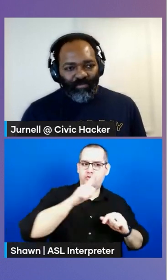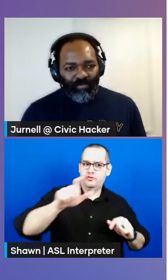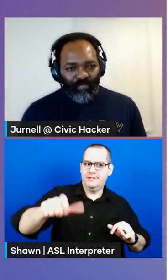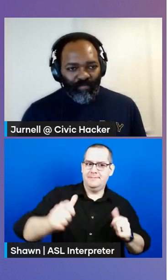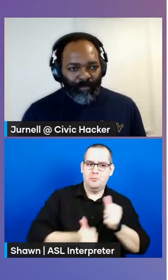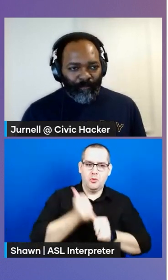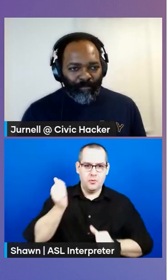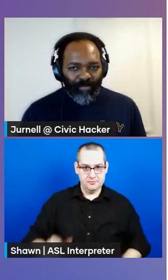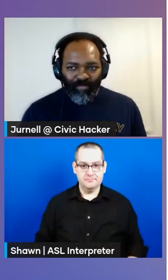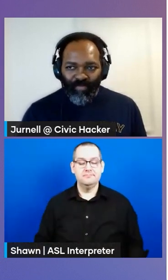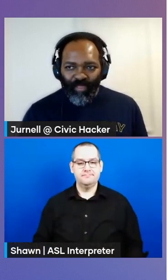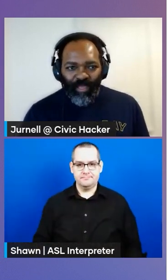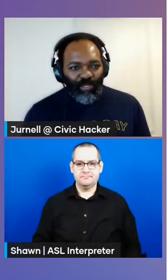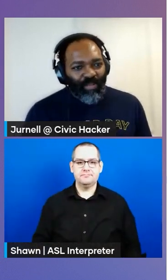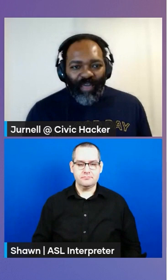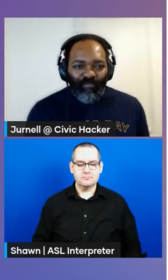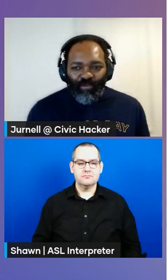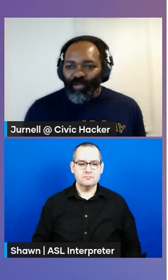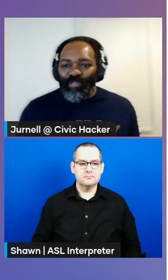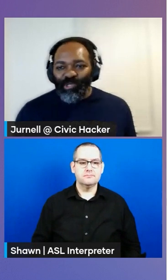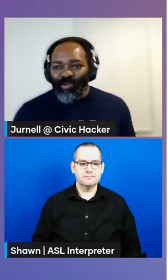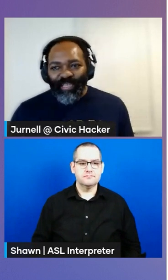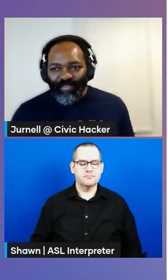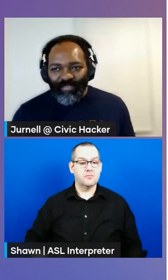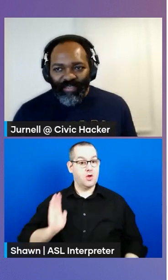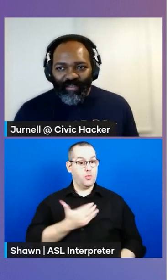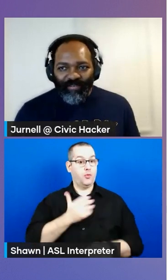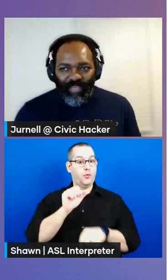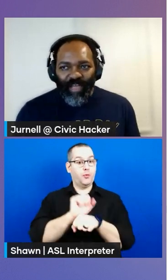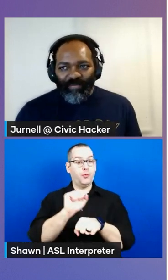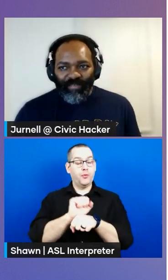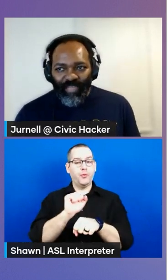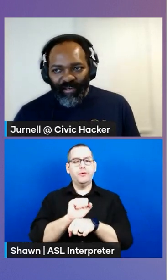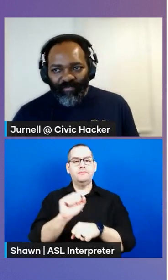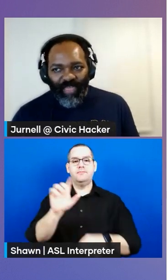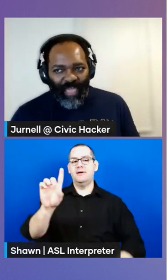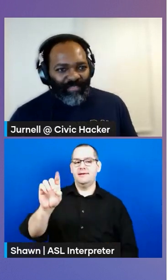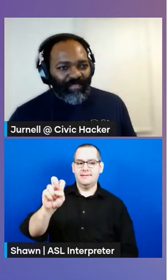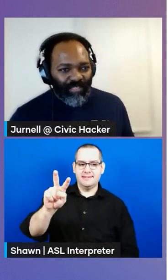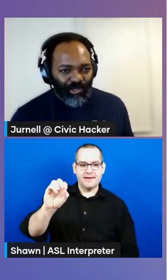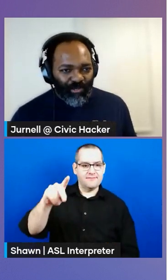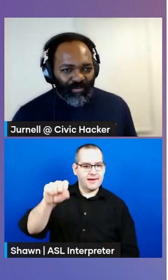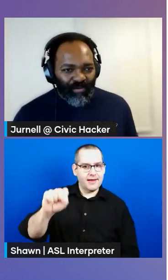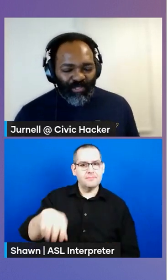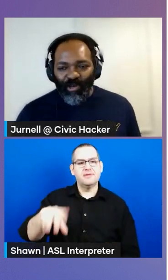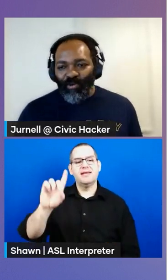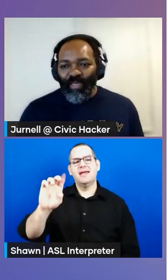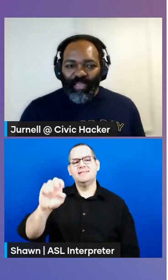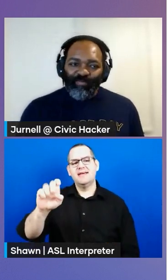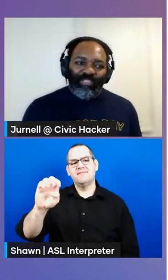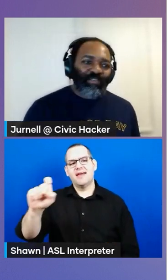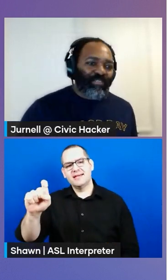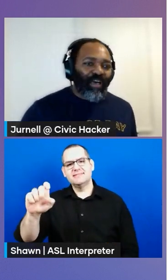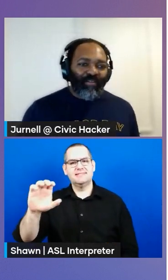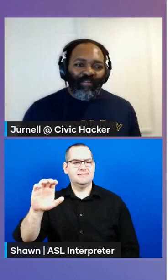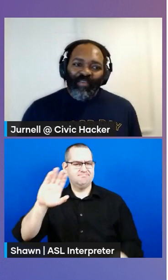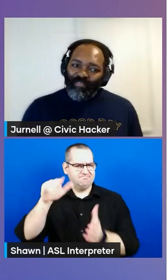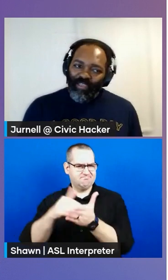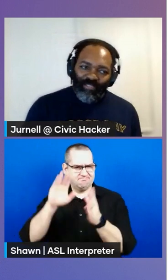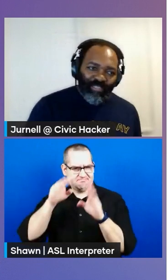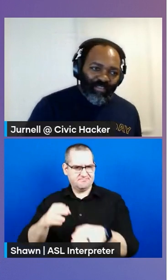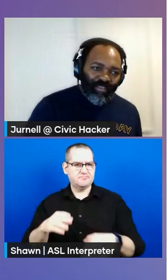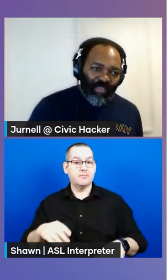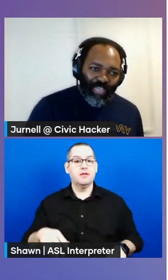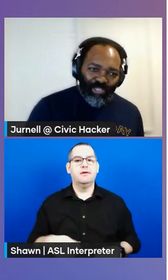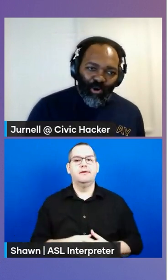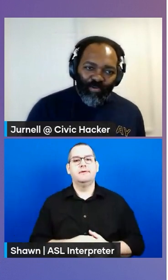most. So a lot of the work that we do is DevOps and DevX centric. So in this particular talk,